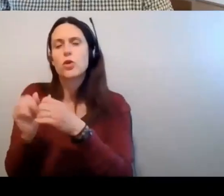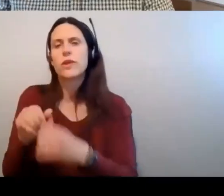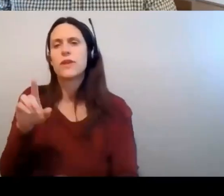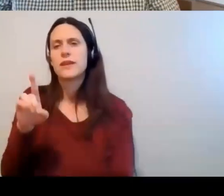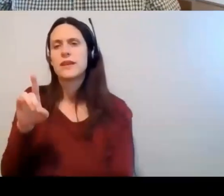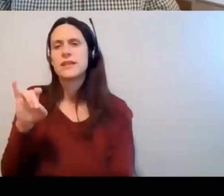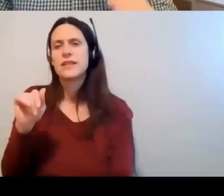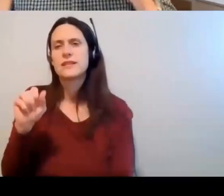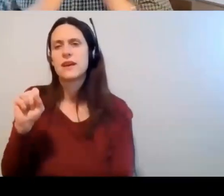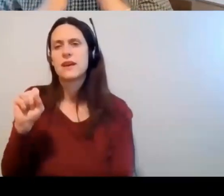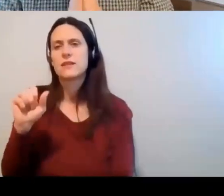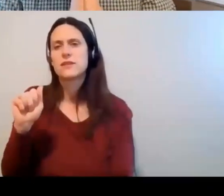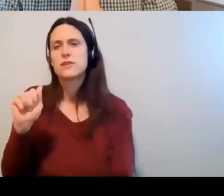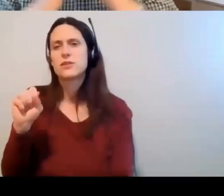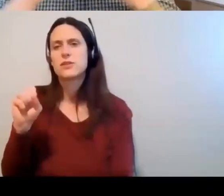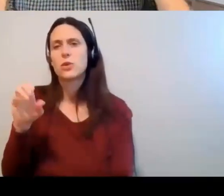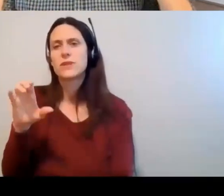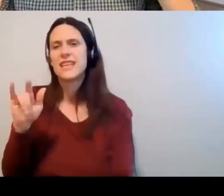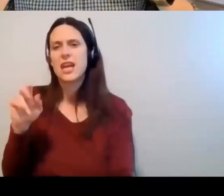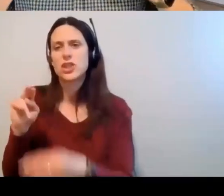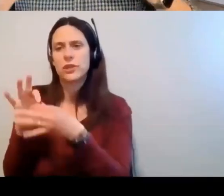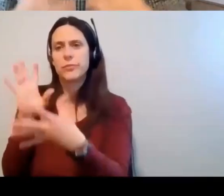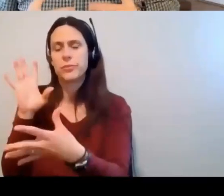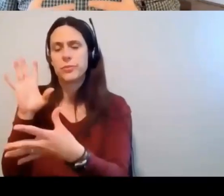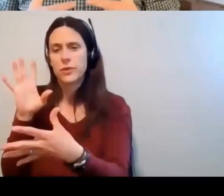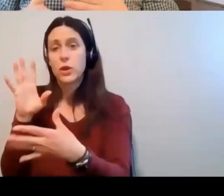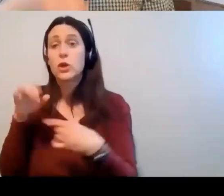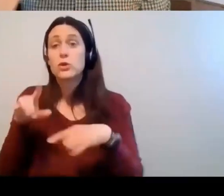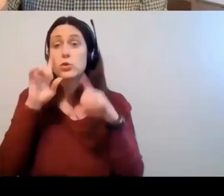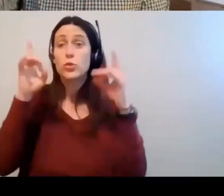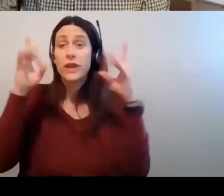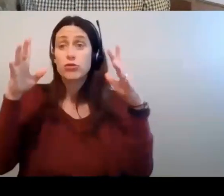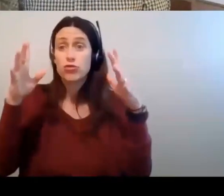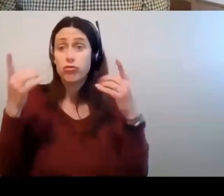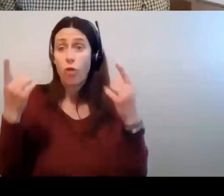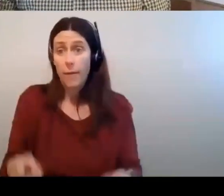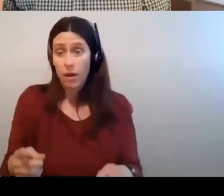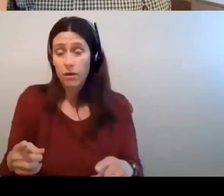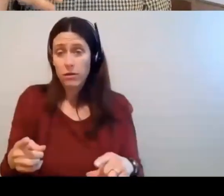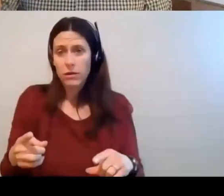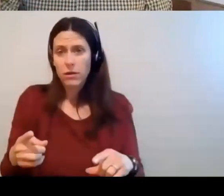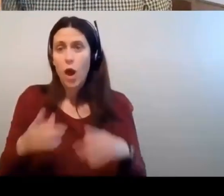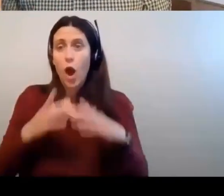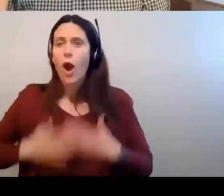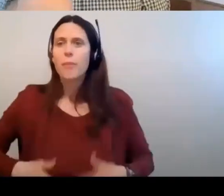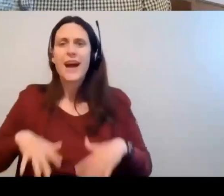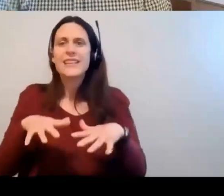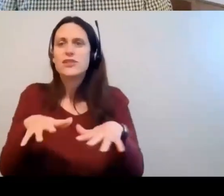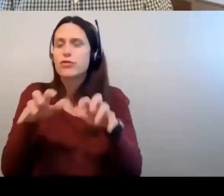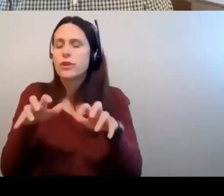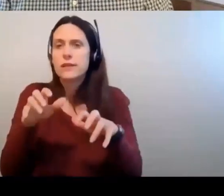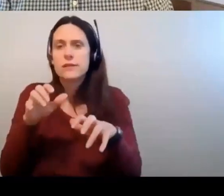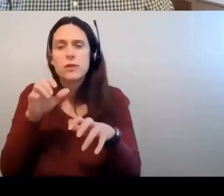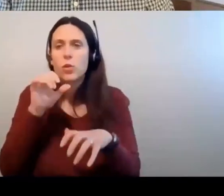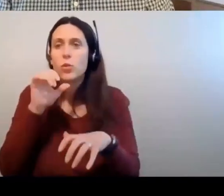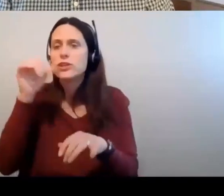response. So oftentimes in trauma, our bodies freeze and we actually do not recall or are not connected in